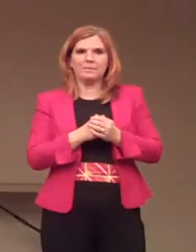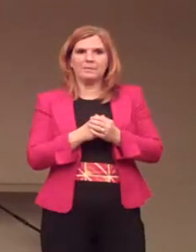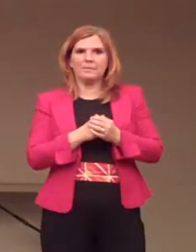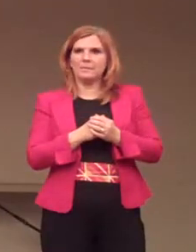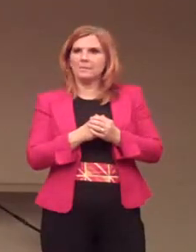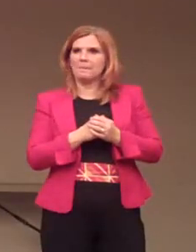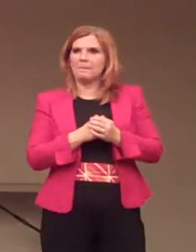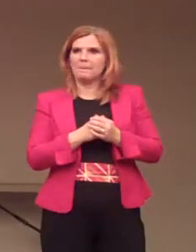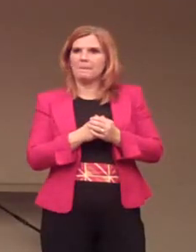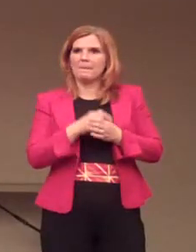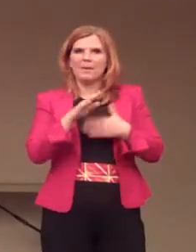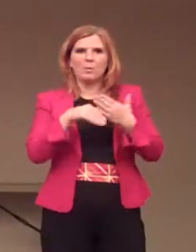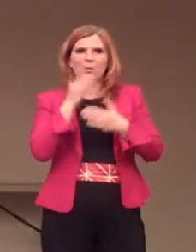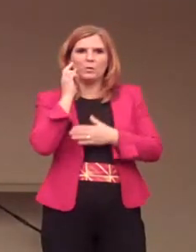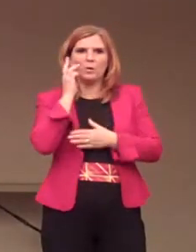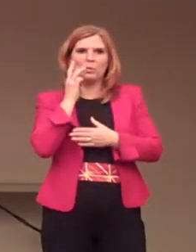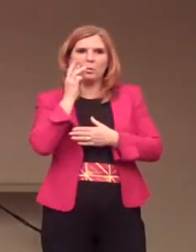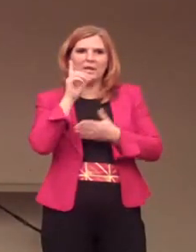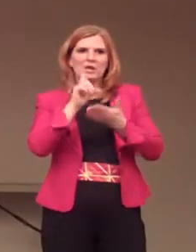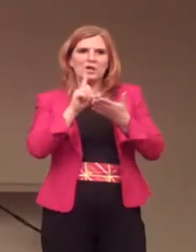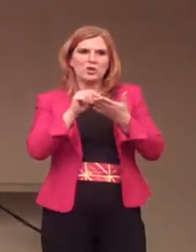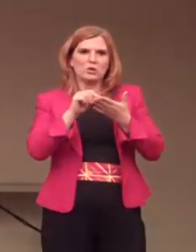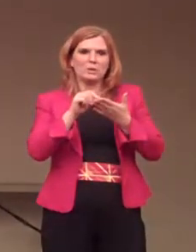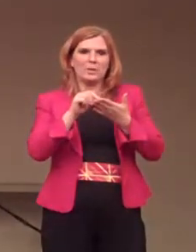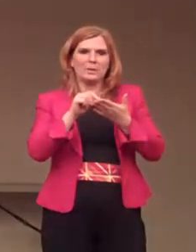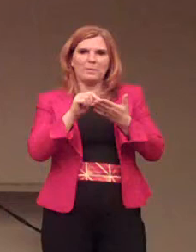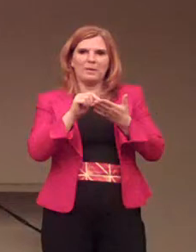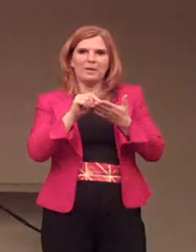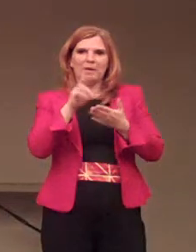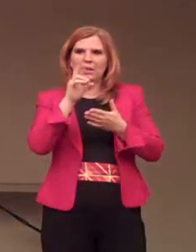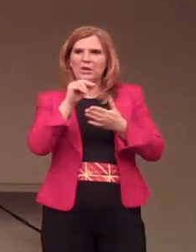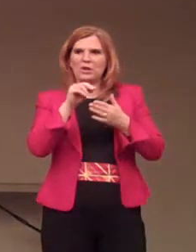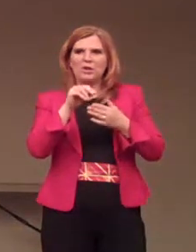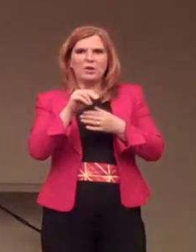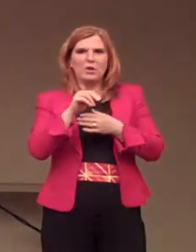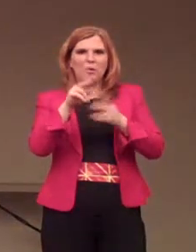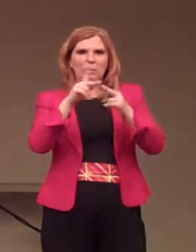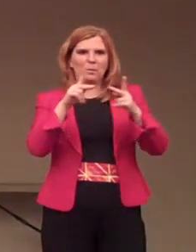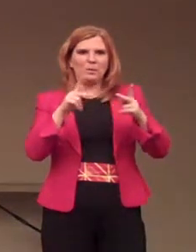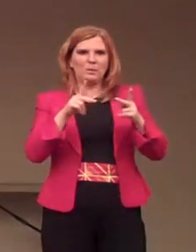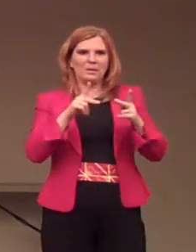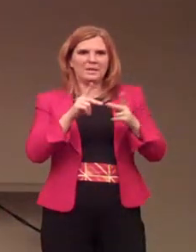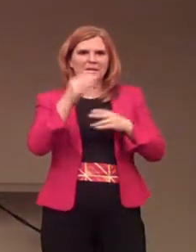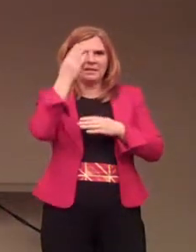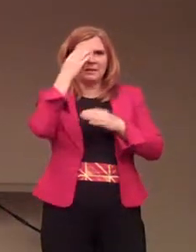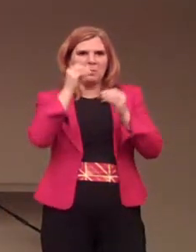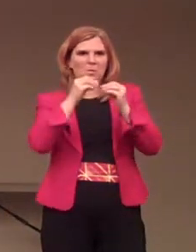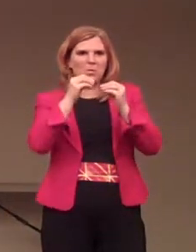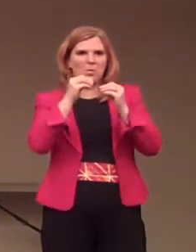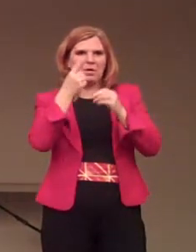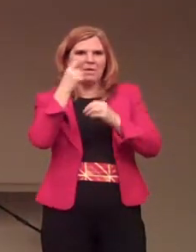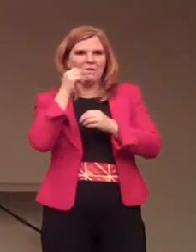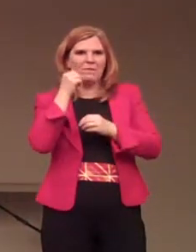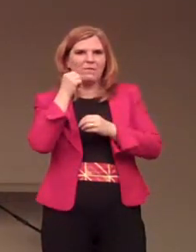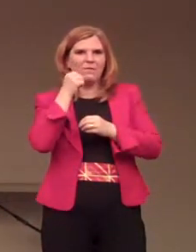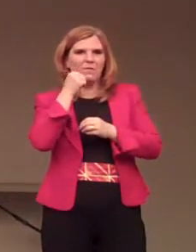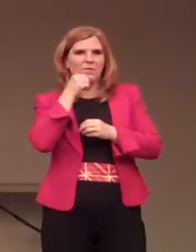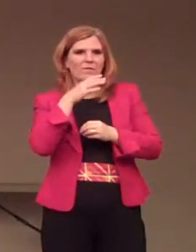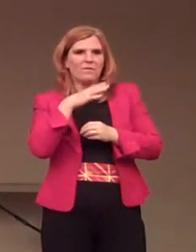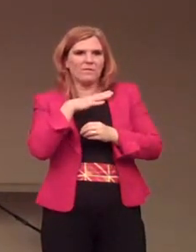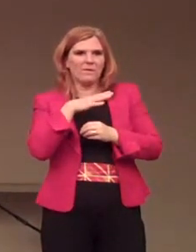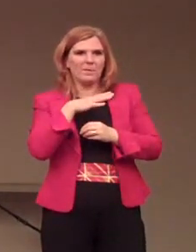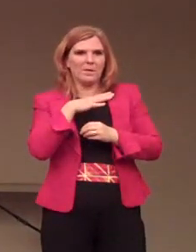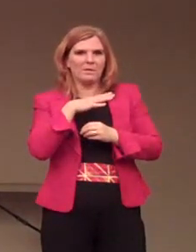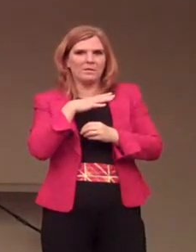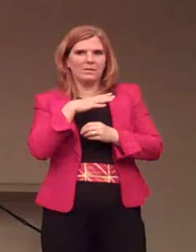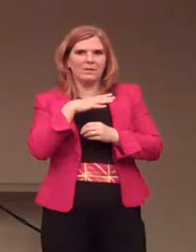Wheeling Intelligencer? No locality is more notorious for female squabbles, drunken rows